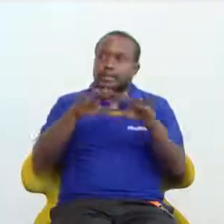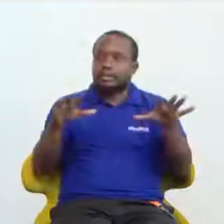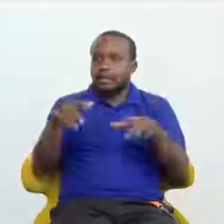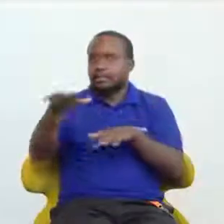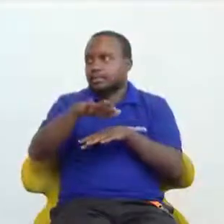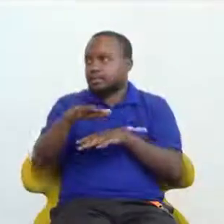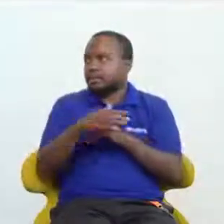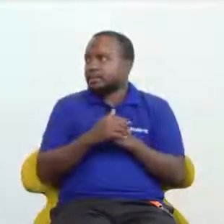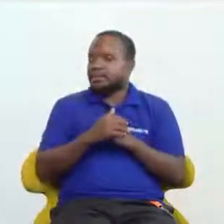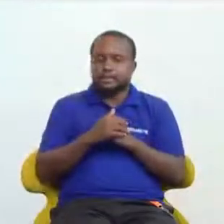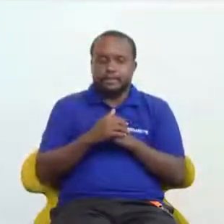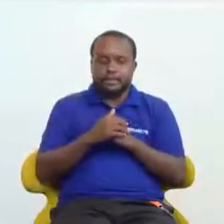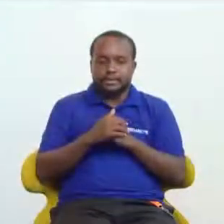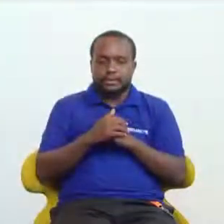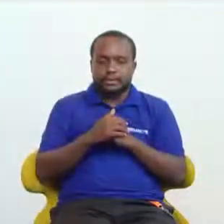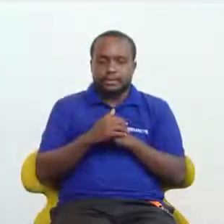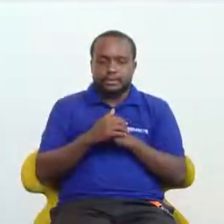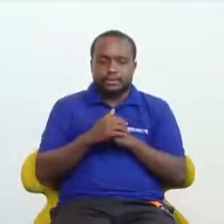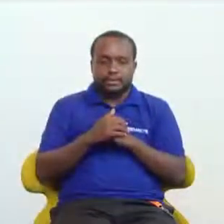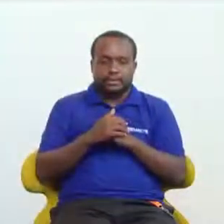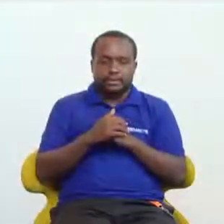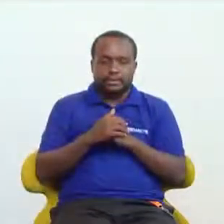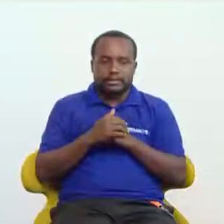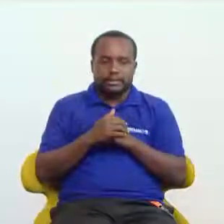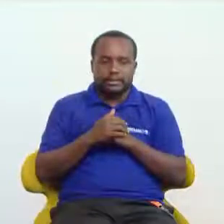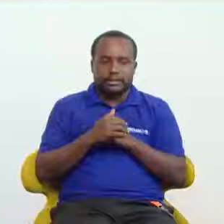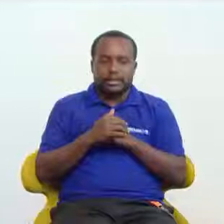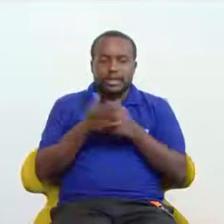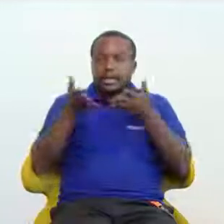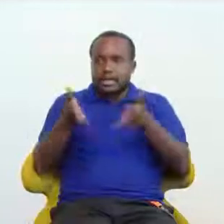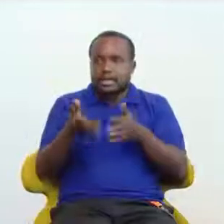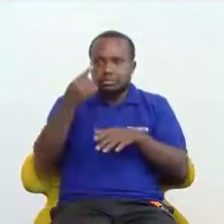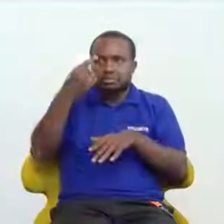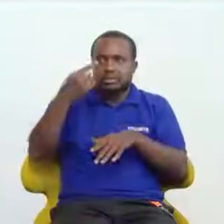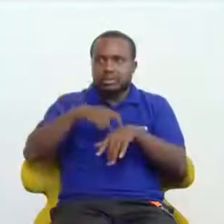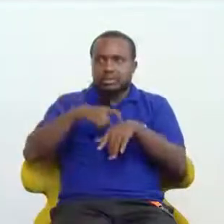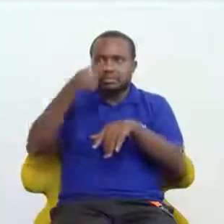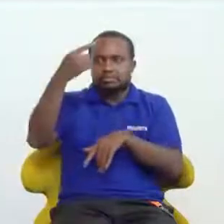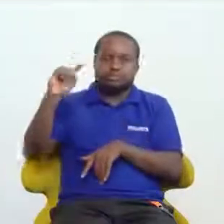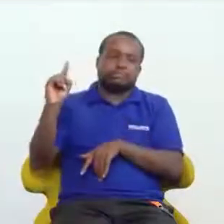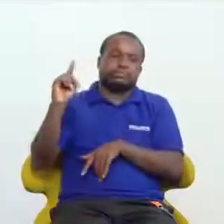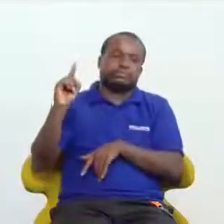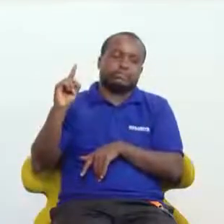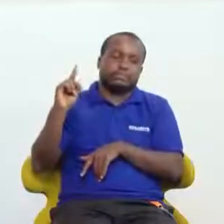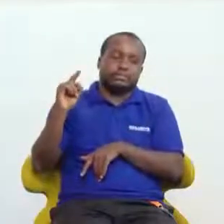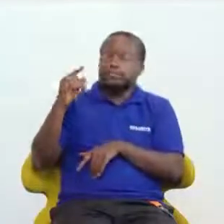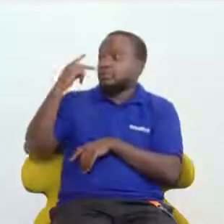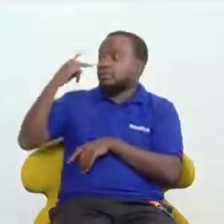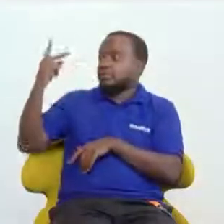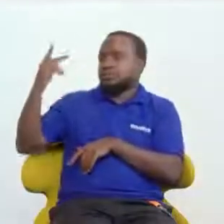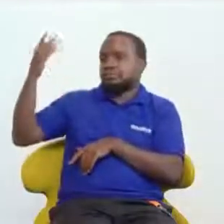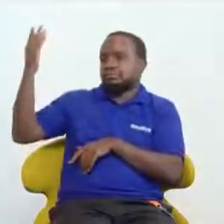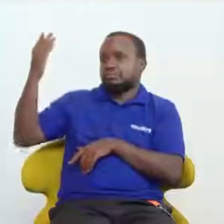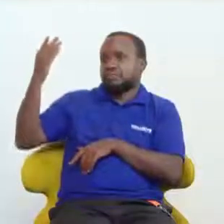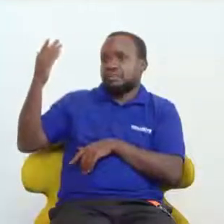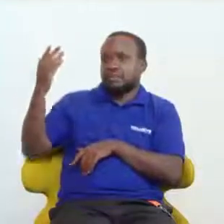products. And now is the time to do this. We just watched the amazing presentation. I gotta